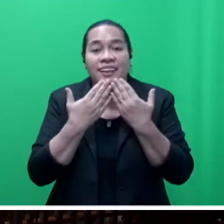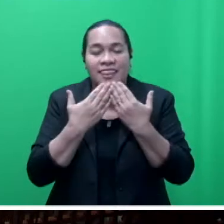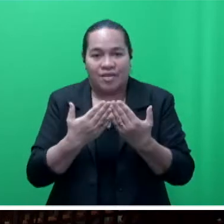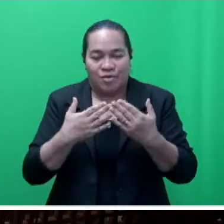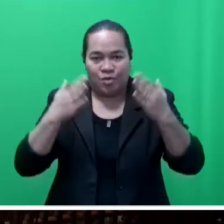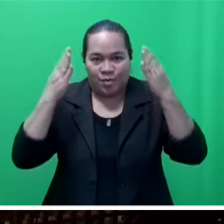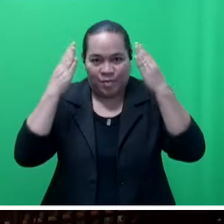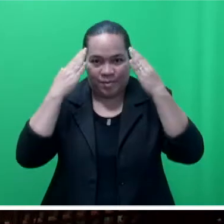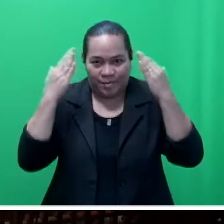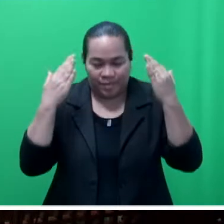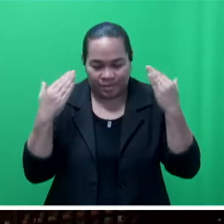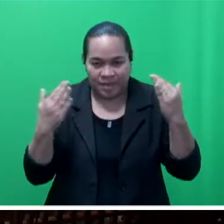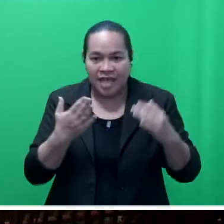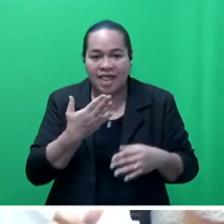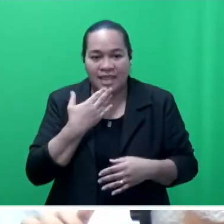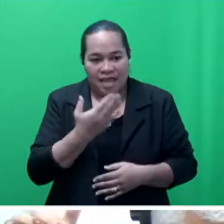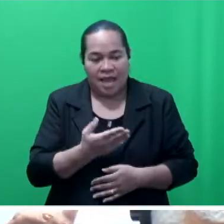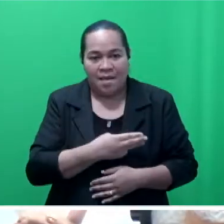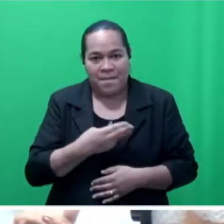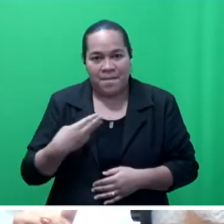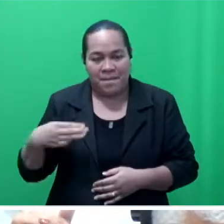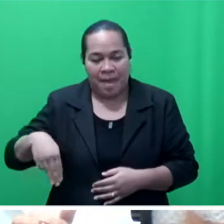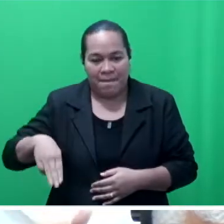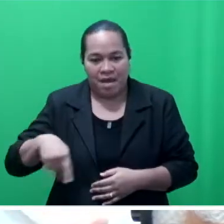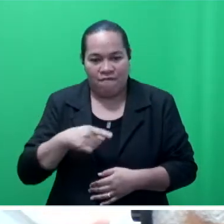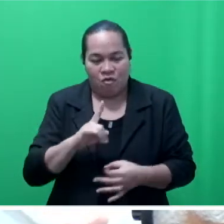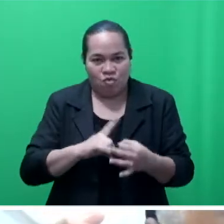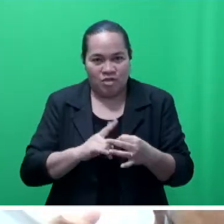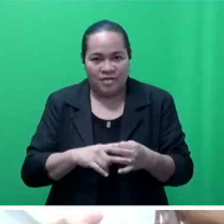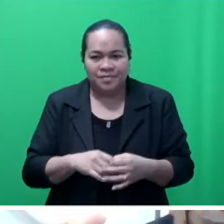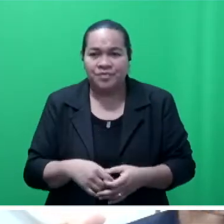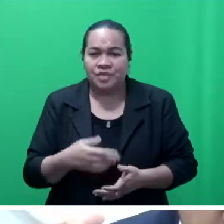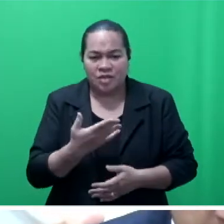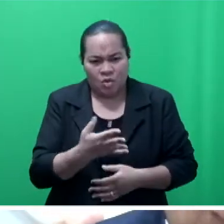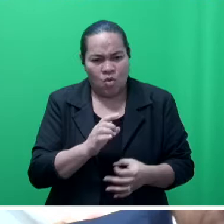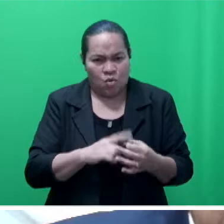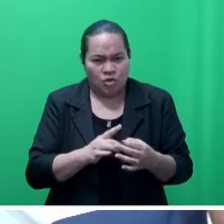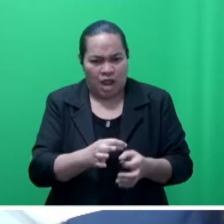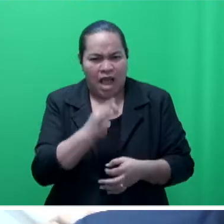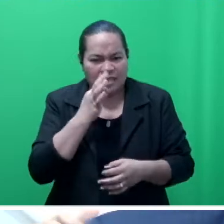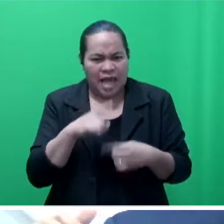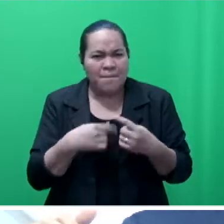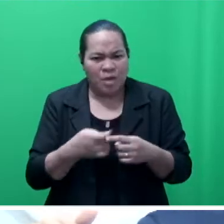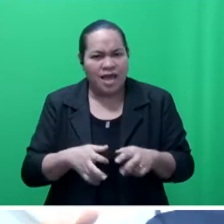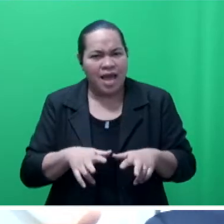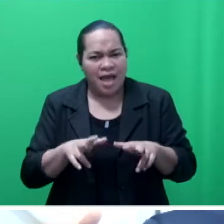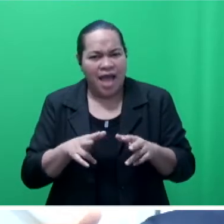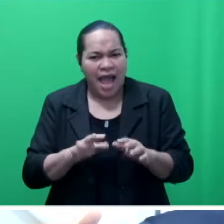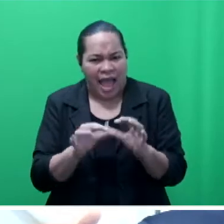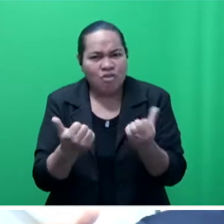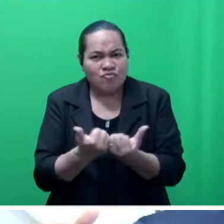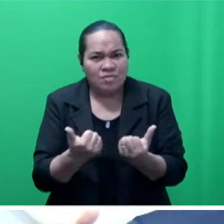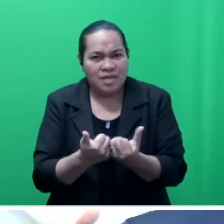Speaker, sir, I'd like to thank the honourable member for his question. Mr. Speaker, sir, the honourable member asked about the expired tenancy agreements. I presume he